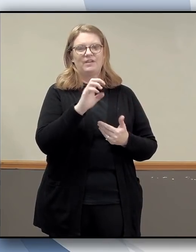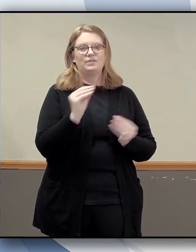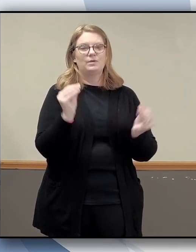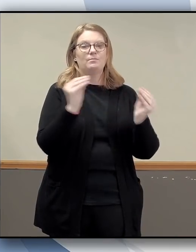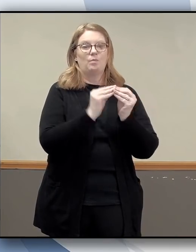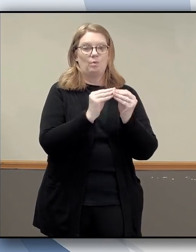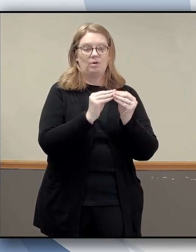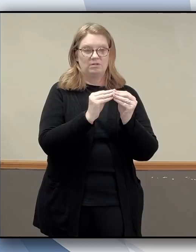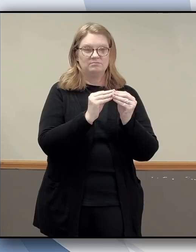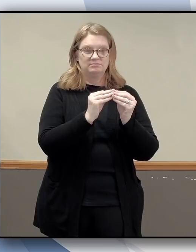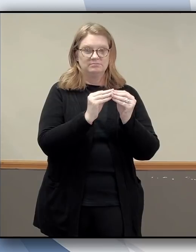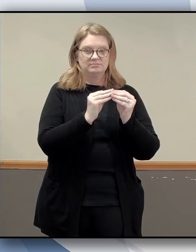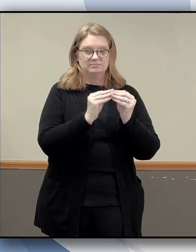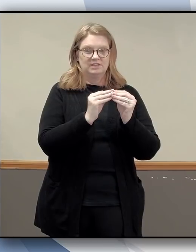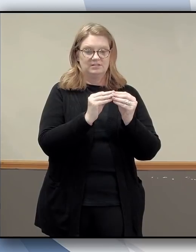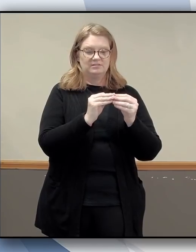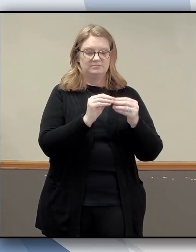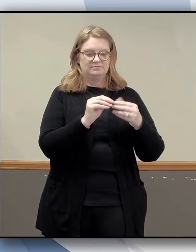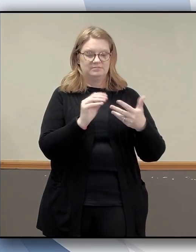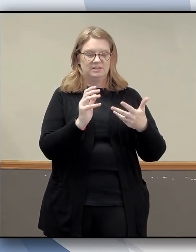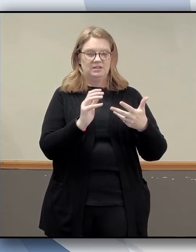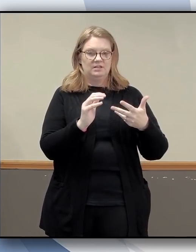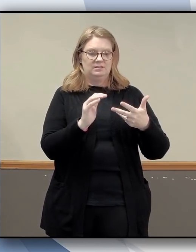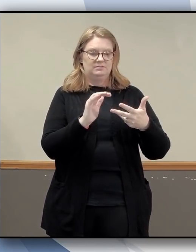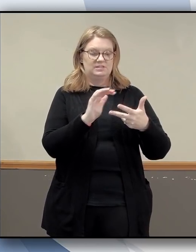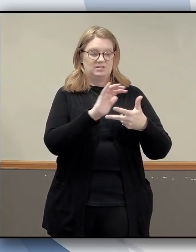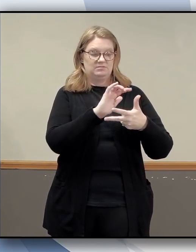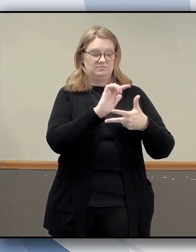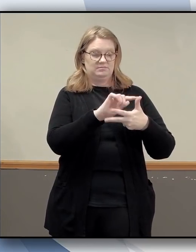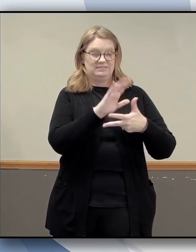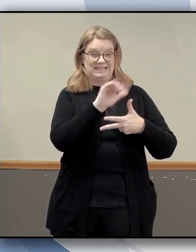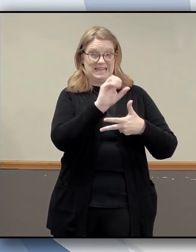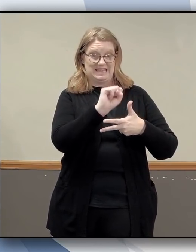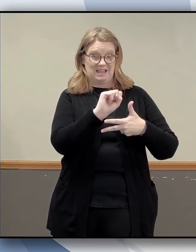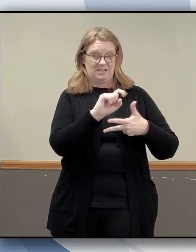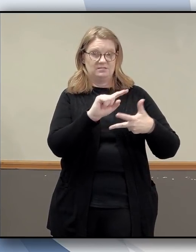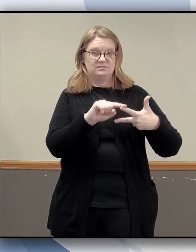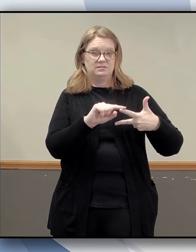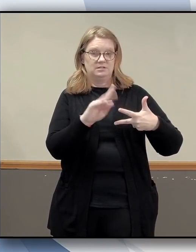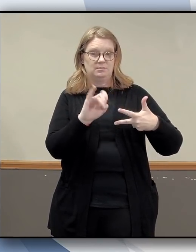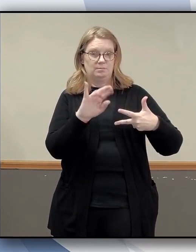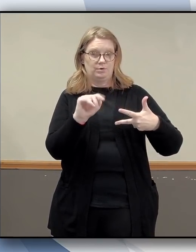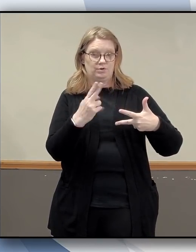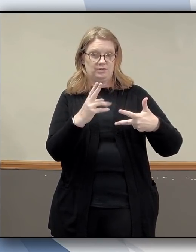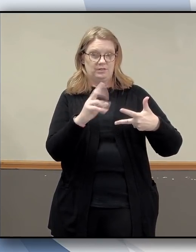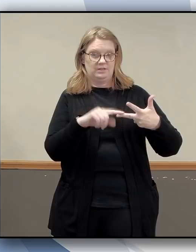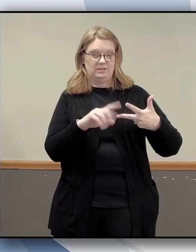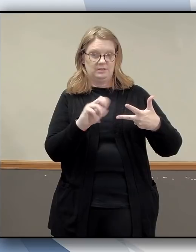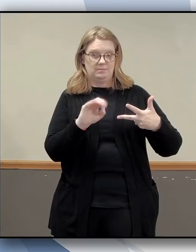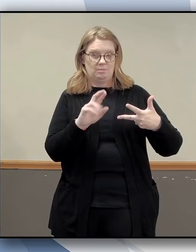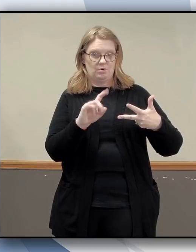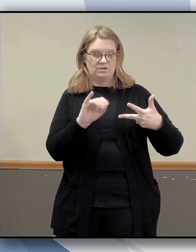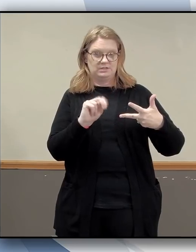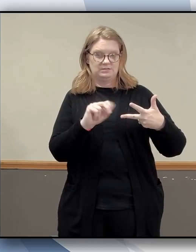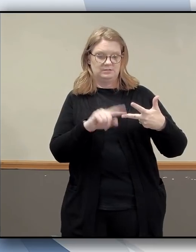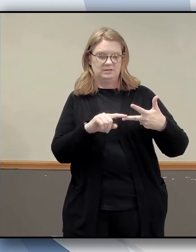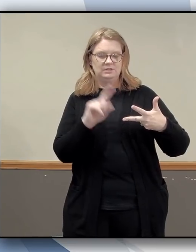next highest county behind Burley, adding the 270 more in Morton County. Burley-Morton, as the metro area,